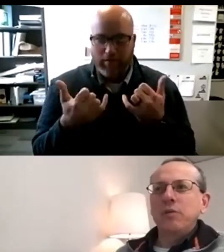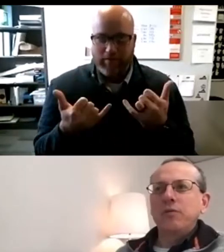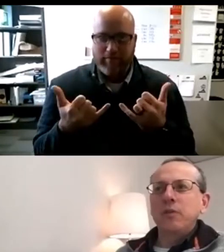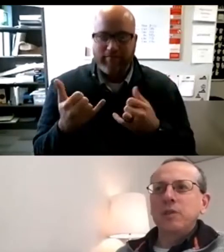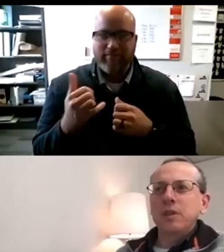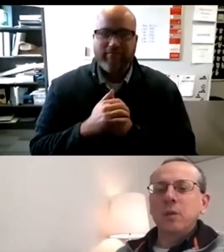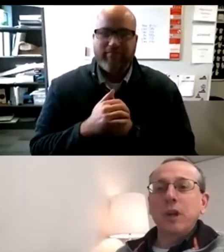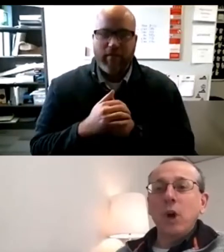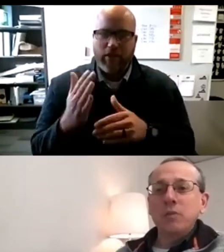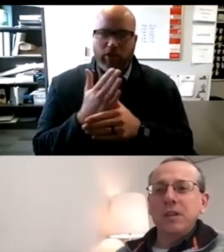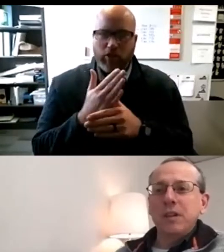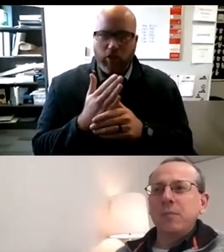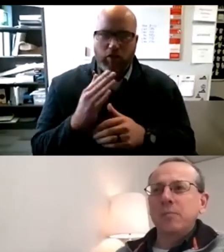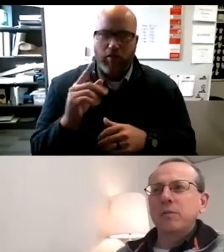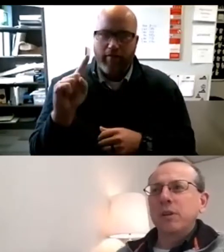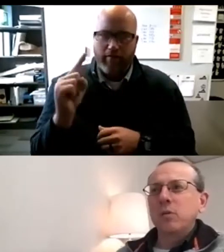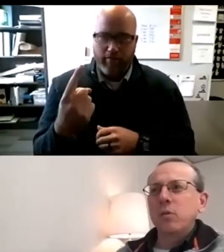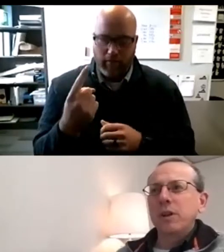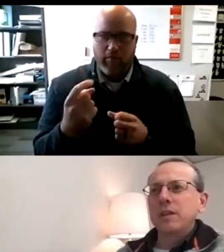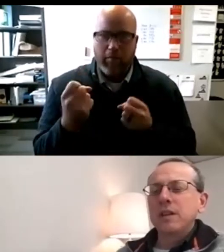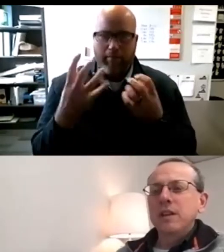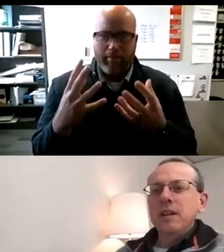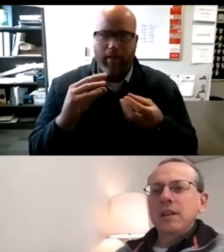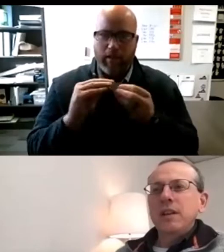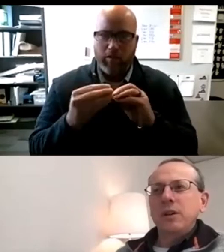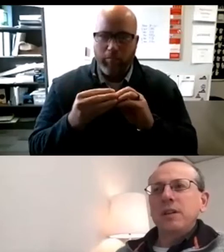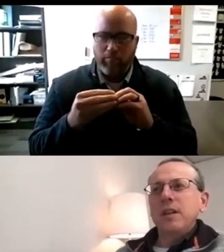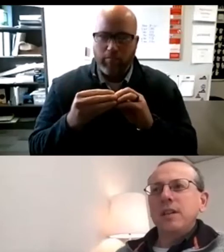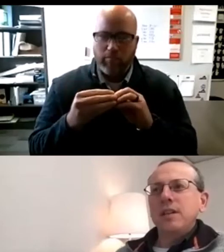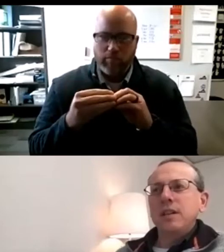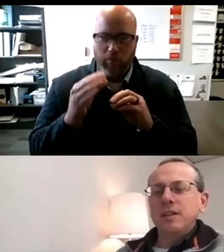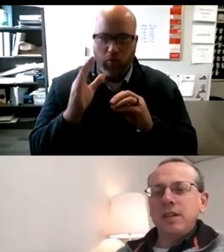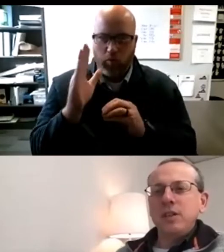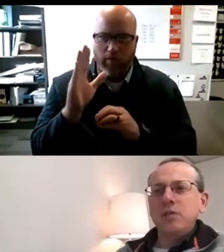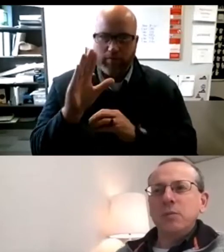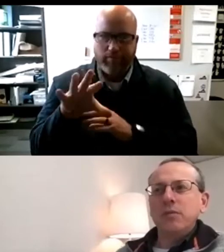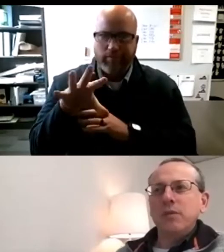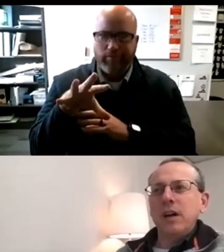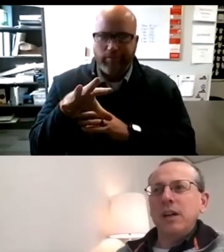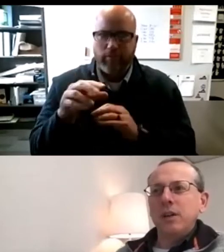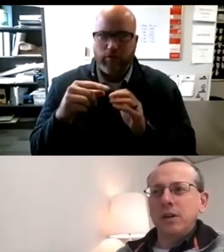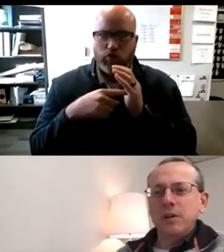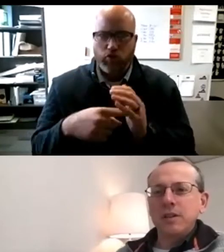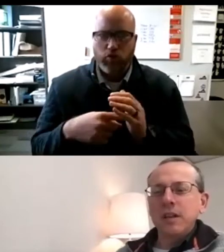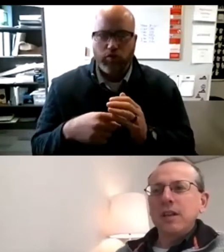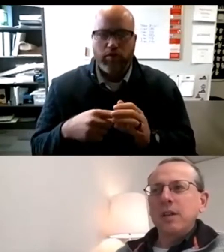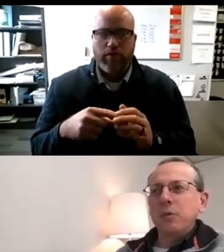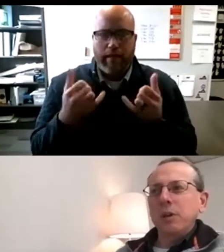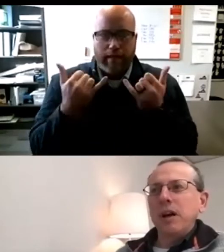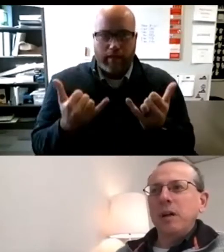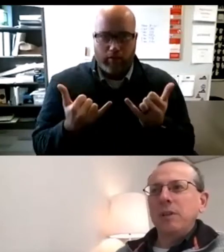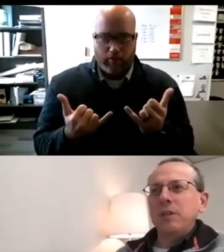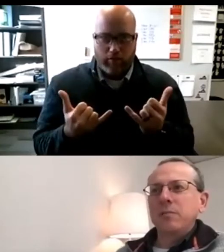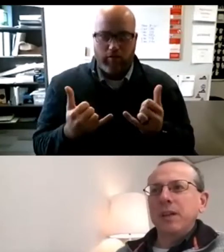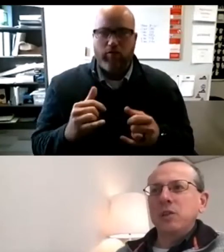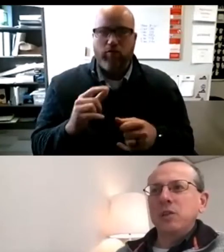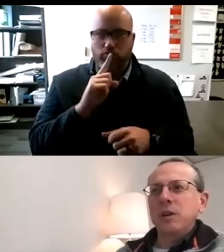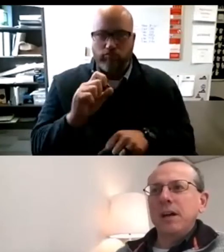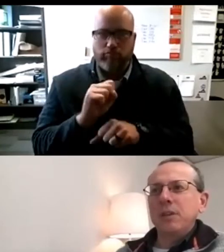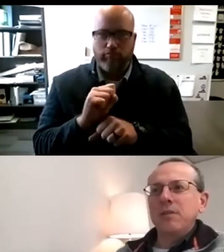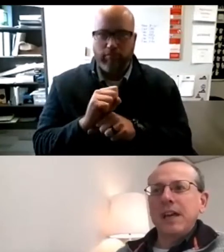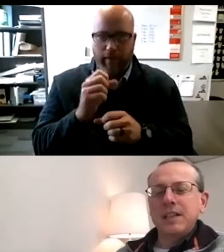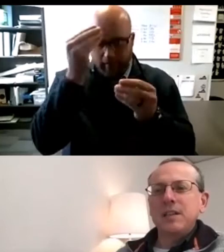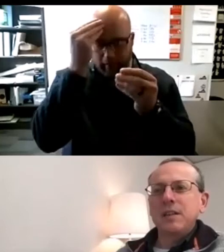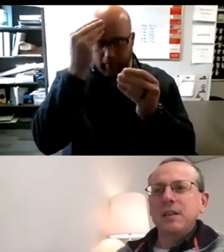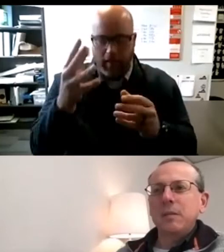with you a first in what we hope to be a number of recordings that are intended to continue to provide current and reliable information